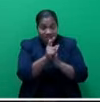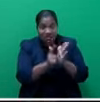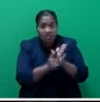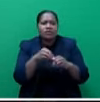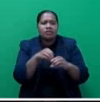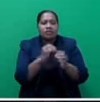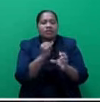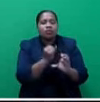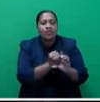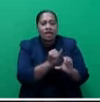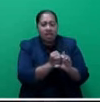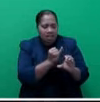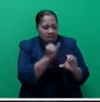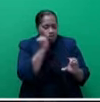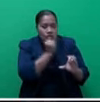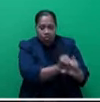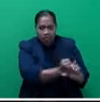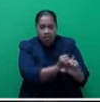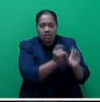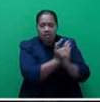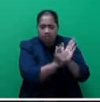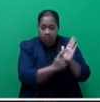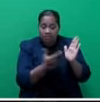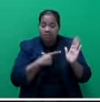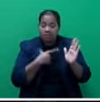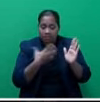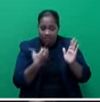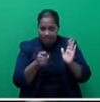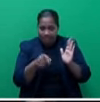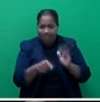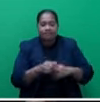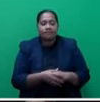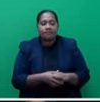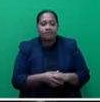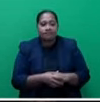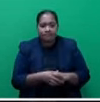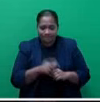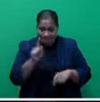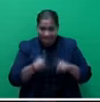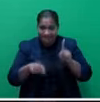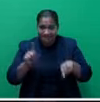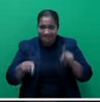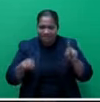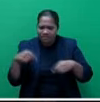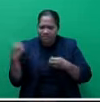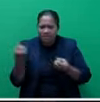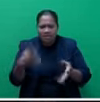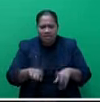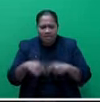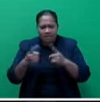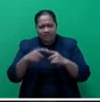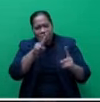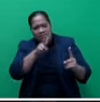law. That is why they are appointed in the first place. A diverse bench offering different perspectives and